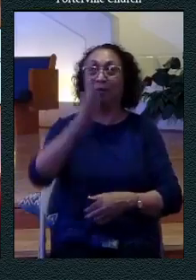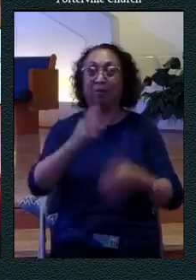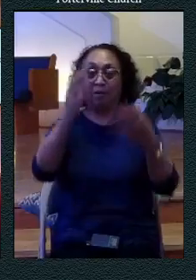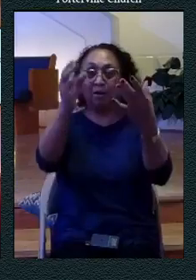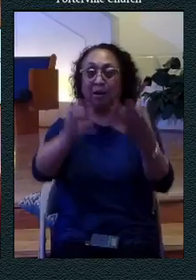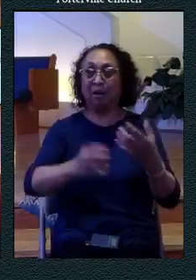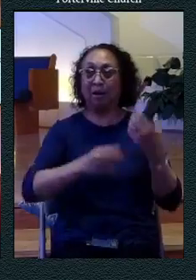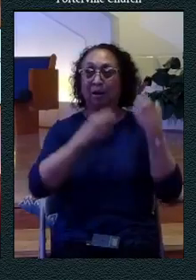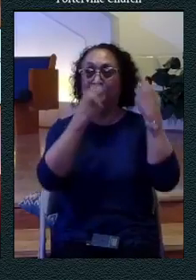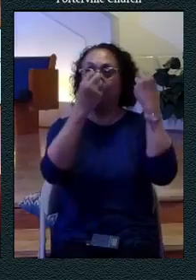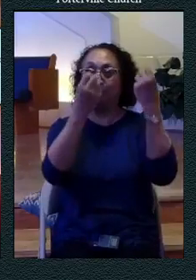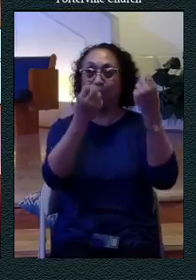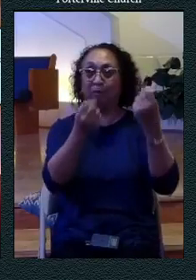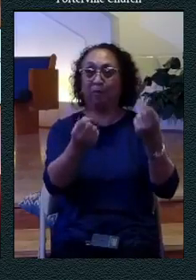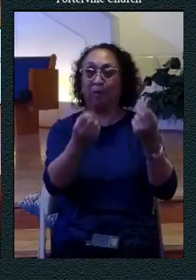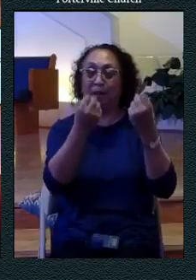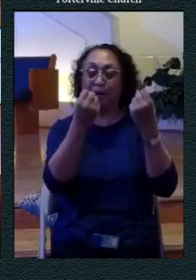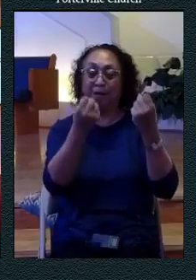Lord God